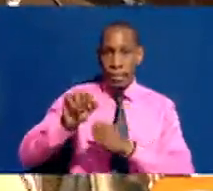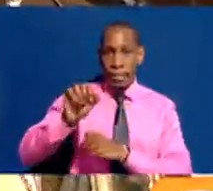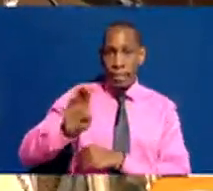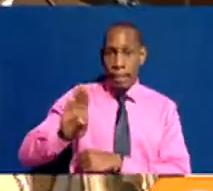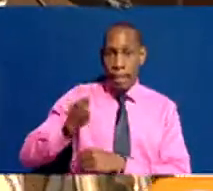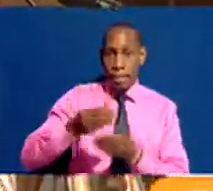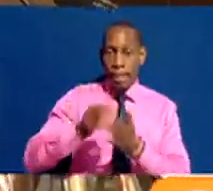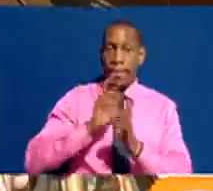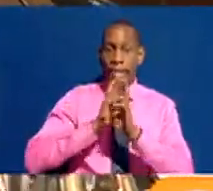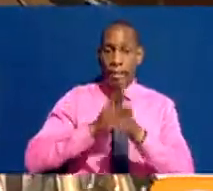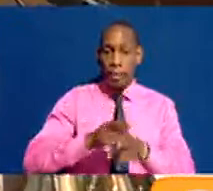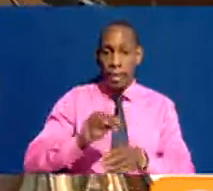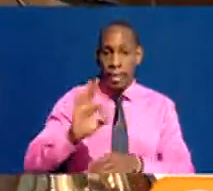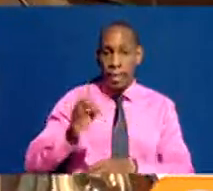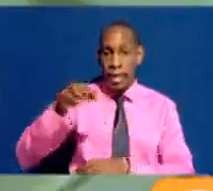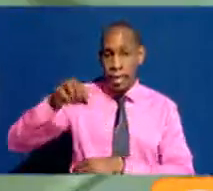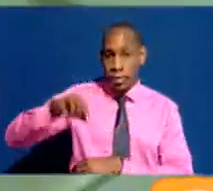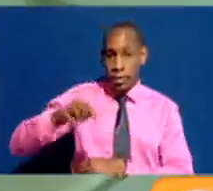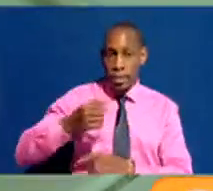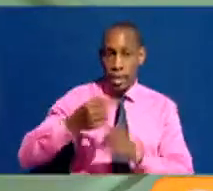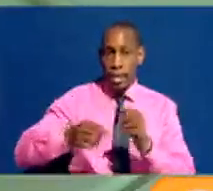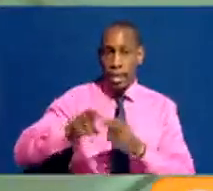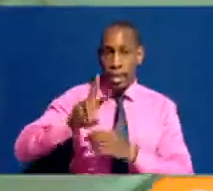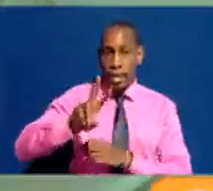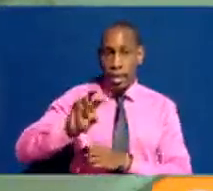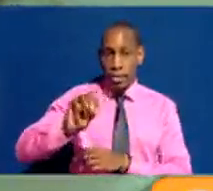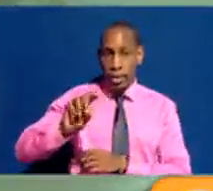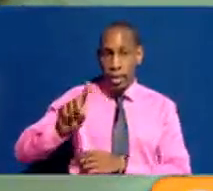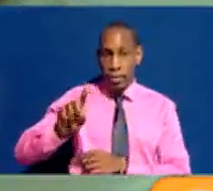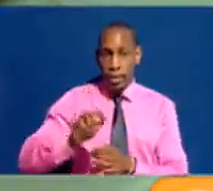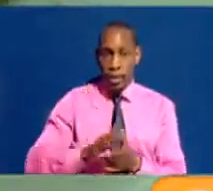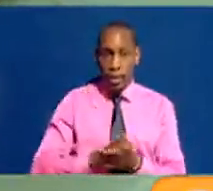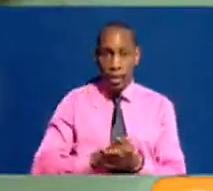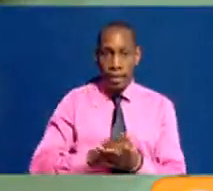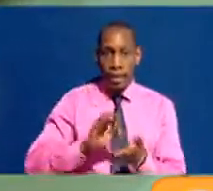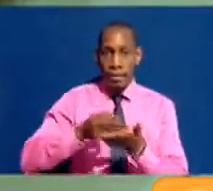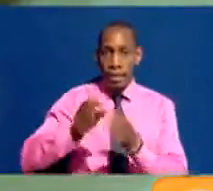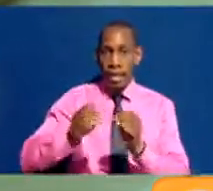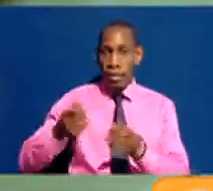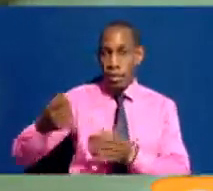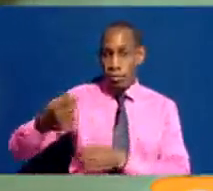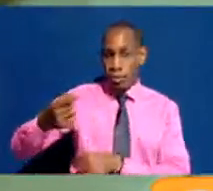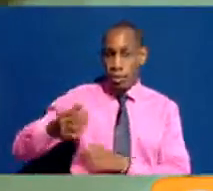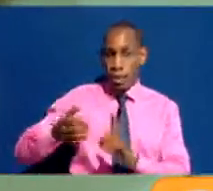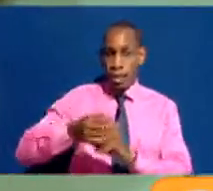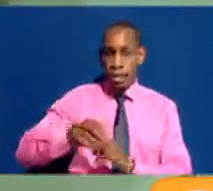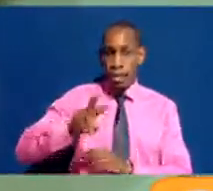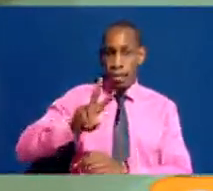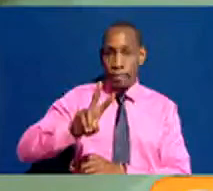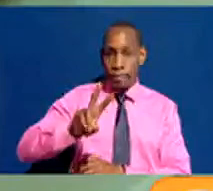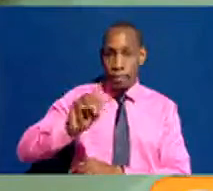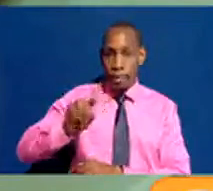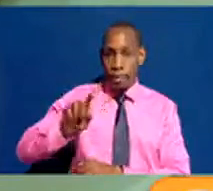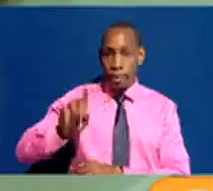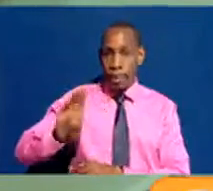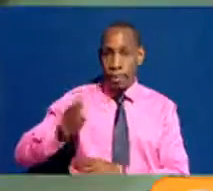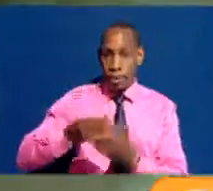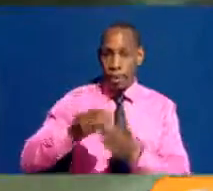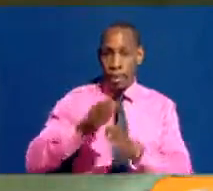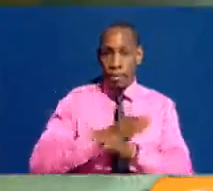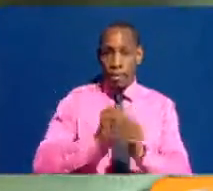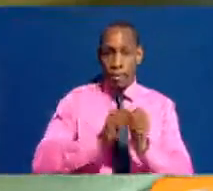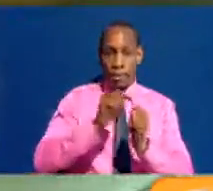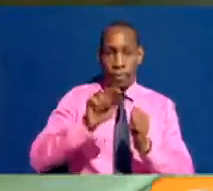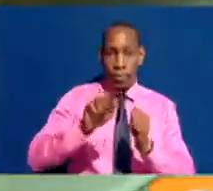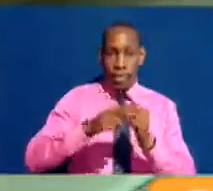billion shillings recorded in the third quarter of 2021. The non-funded income hit 20.1 billion shillings from